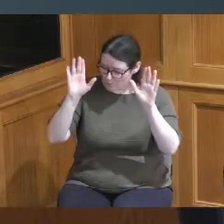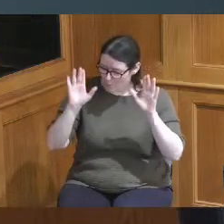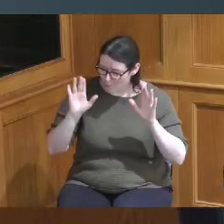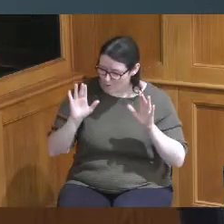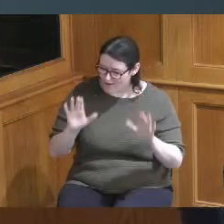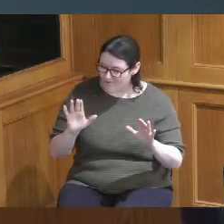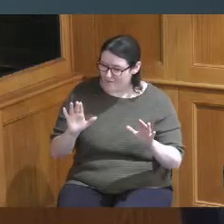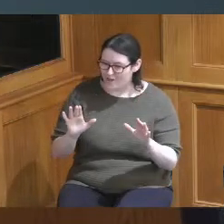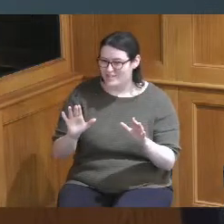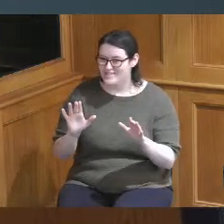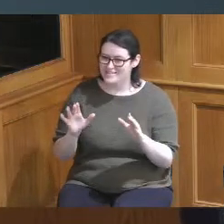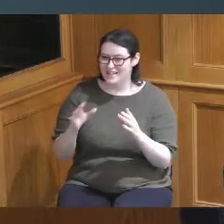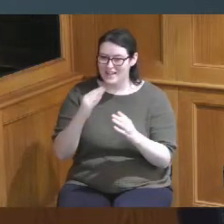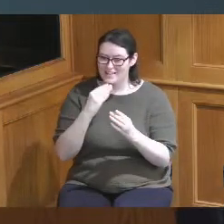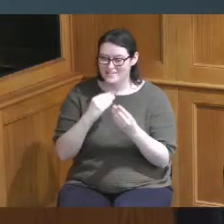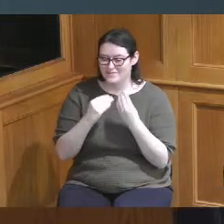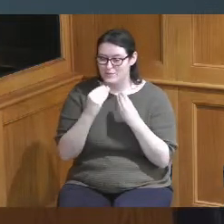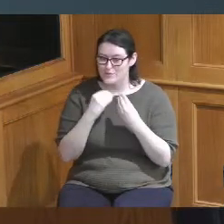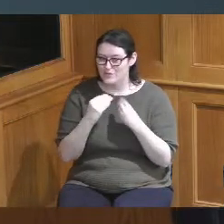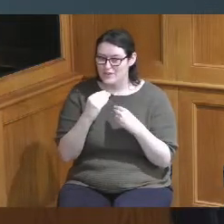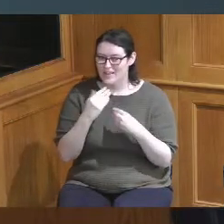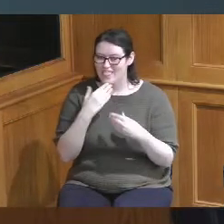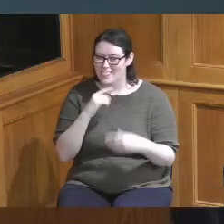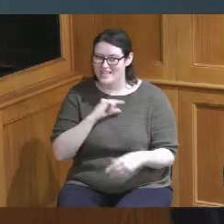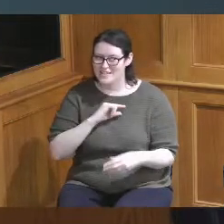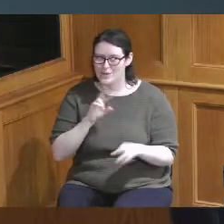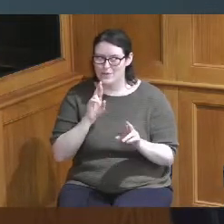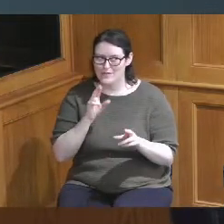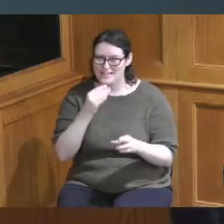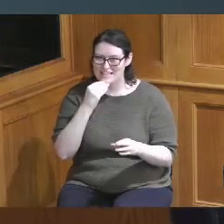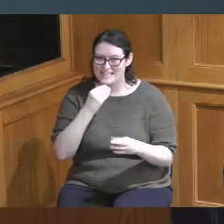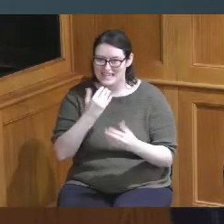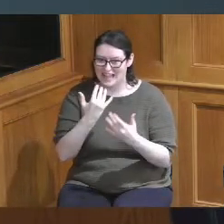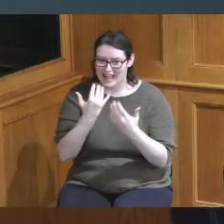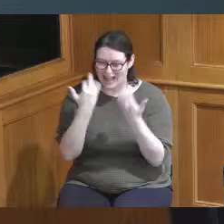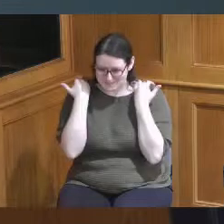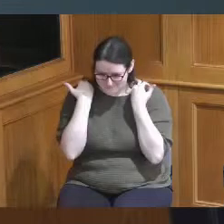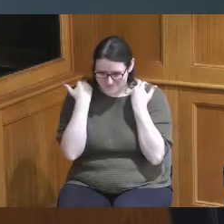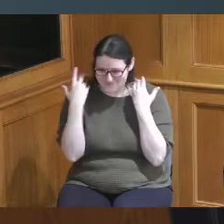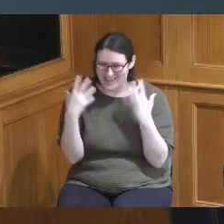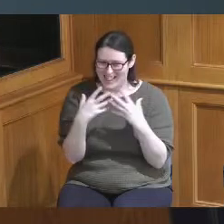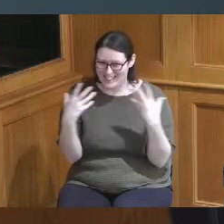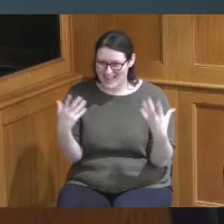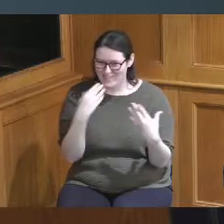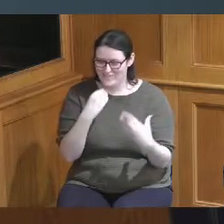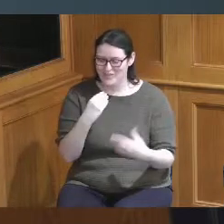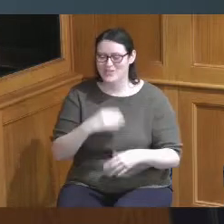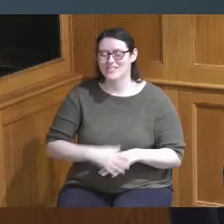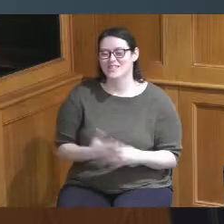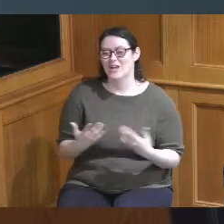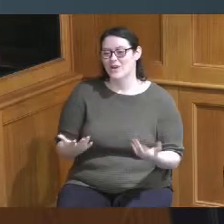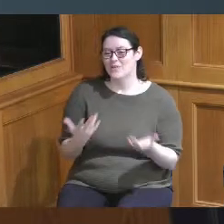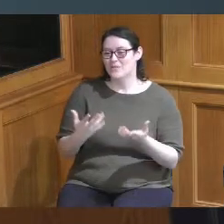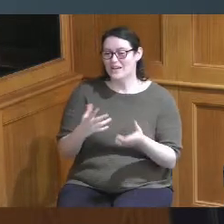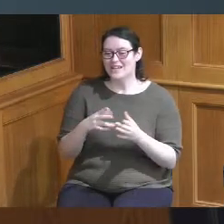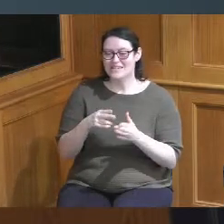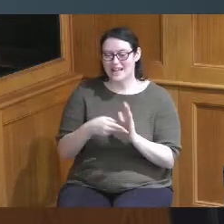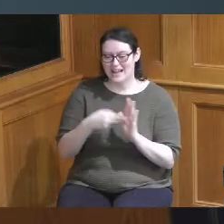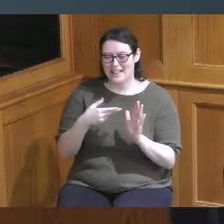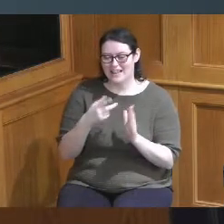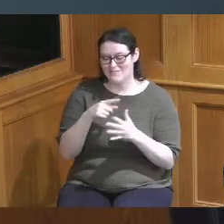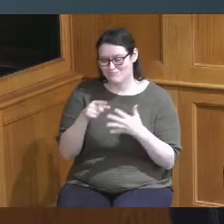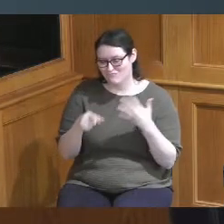and fruitful Thanksgiving. Hope you eat a lot of food. So I wanted to just highlight those